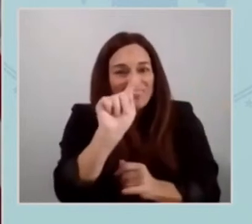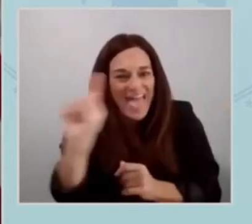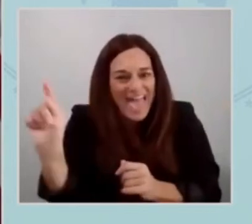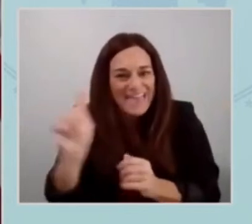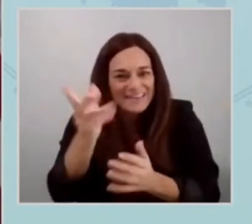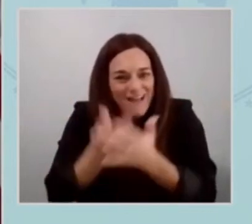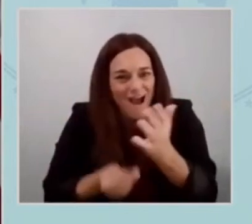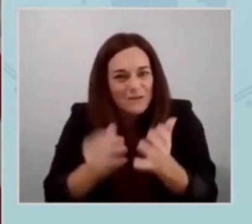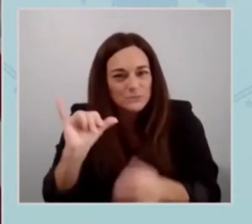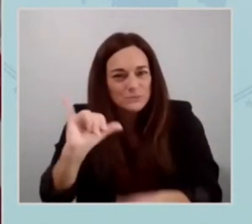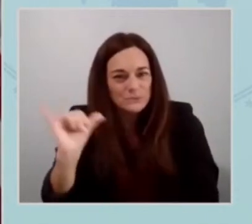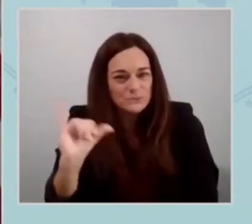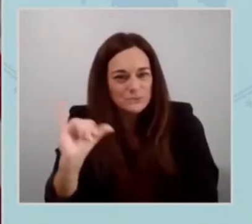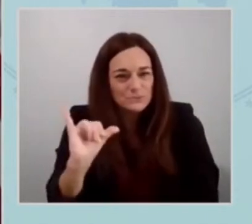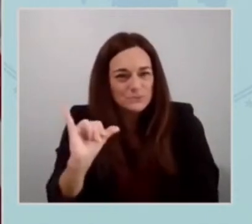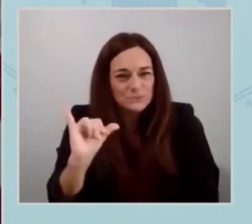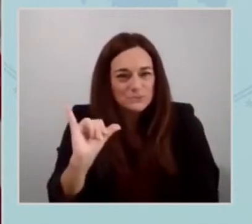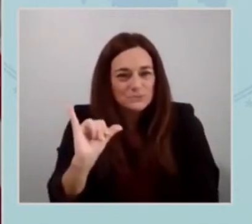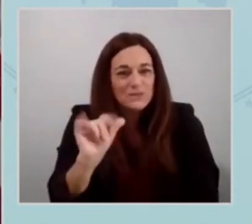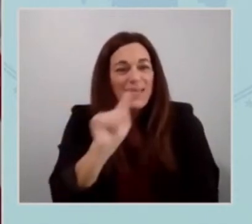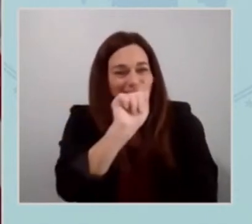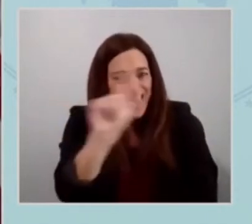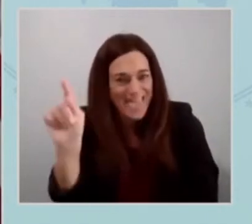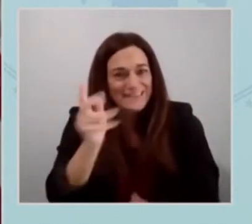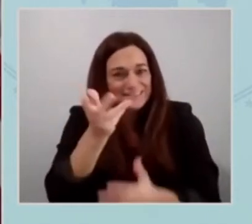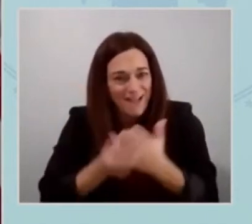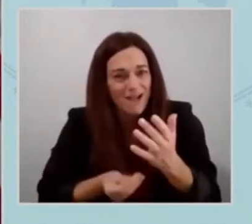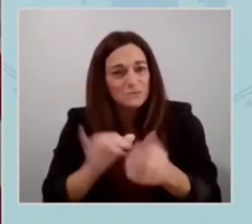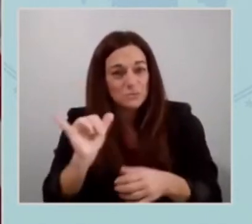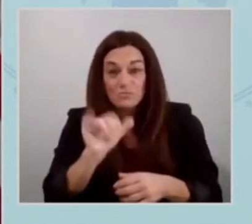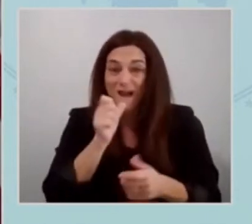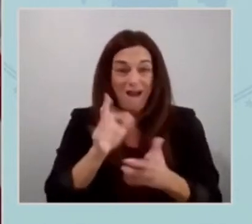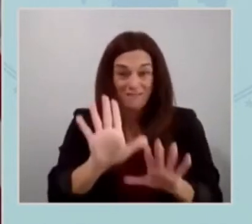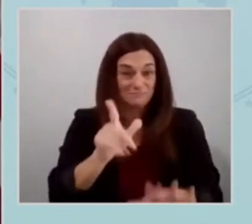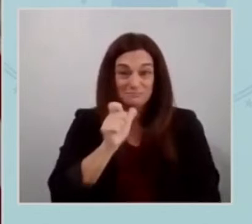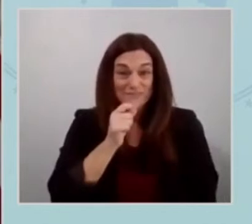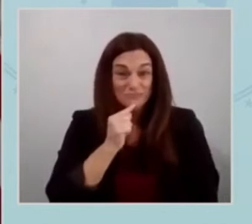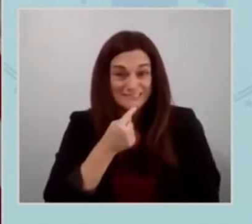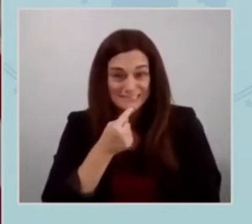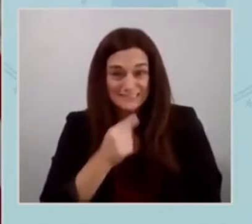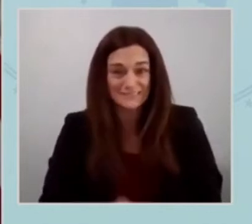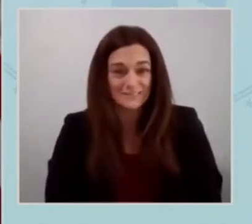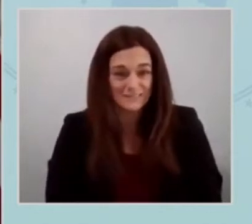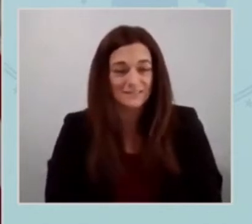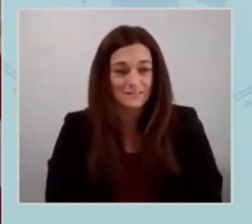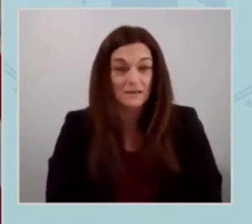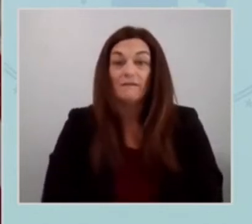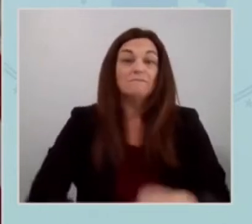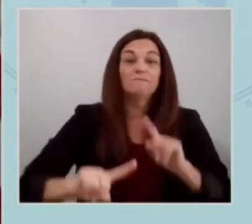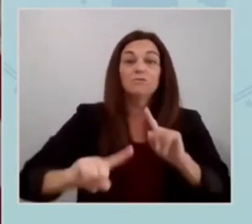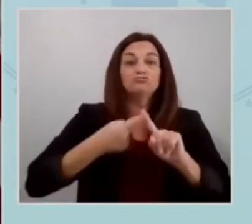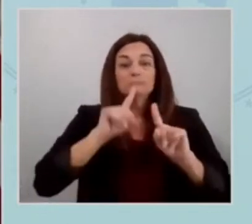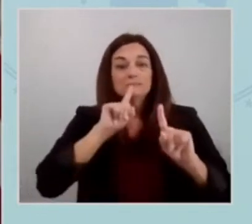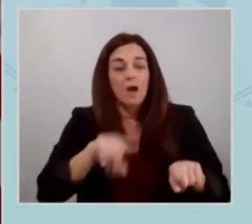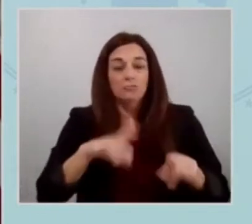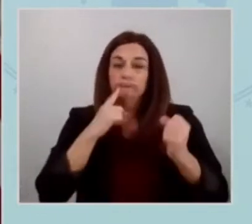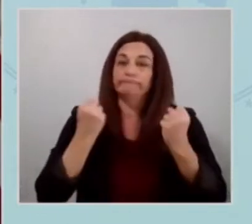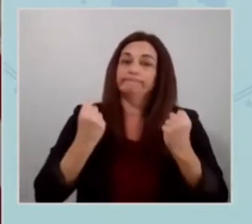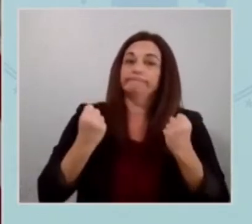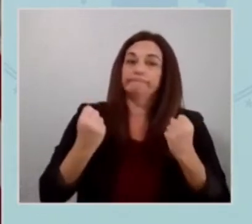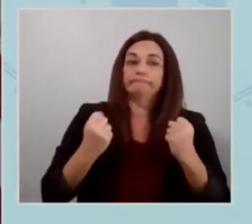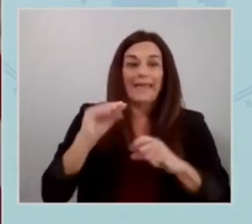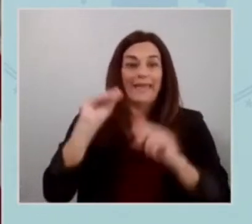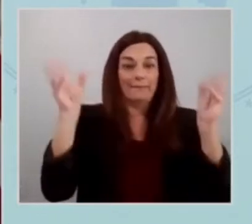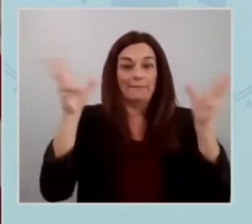it to those doctors and nurses, who, by the way, are losing their lives. Their lives. A lot of them, not a